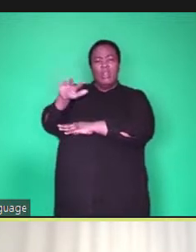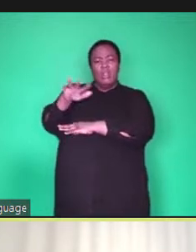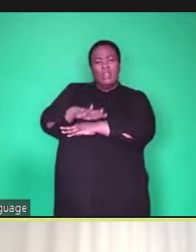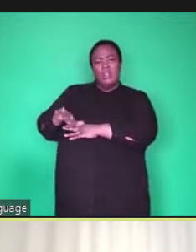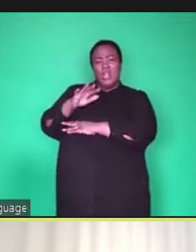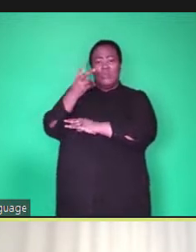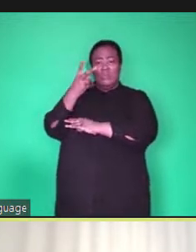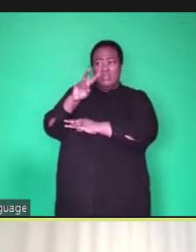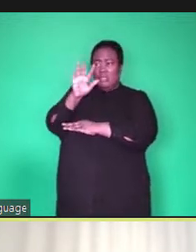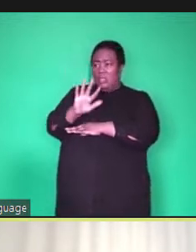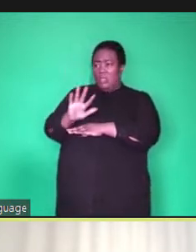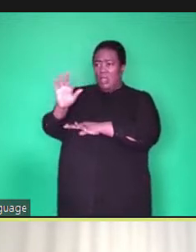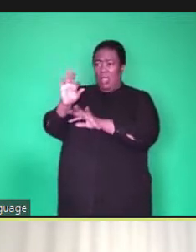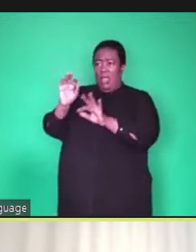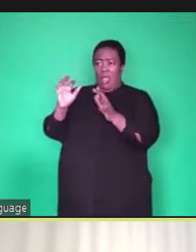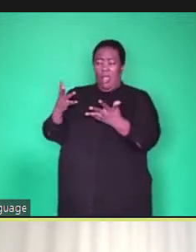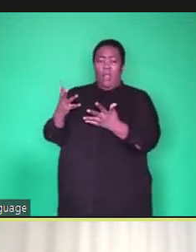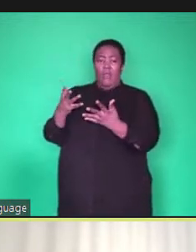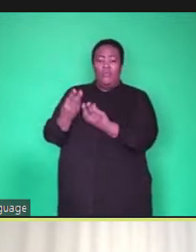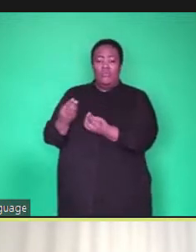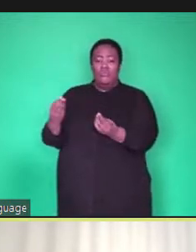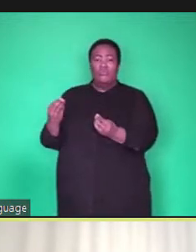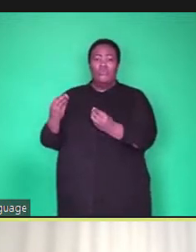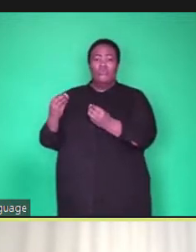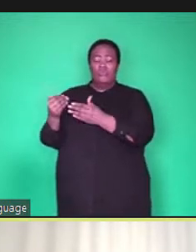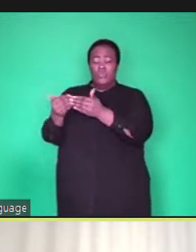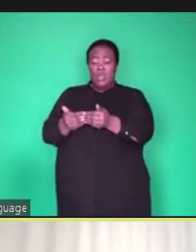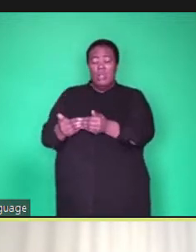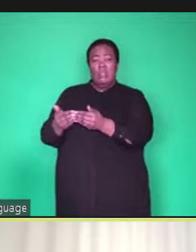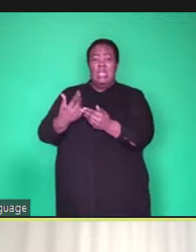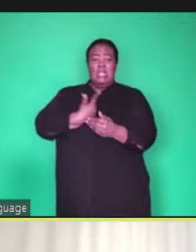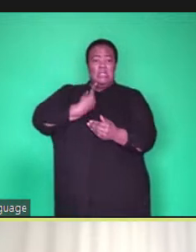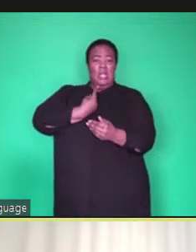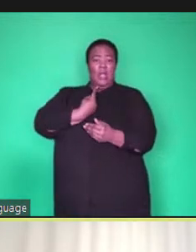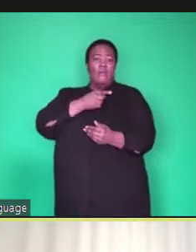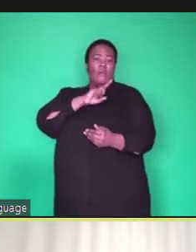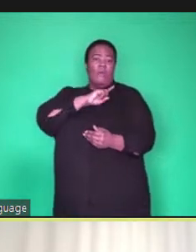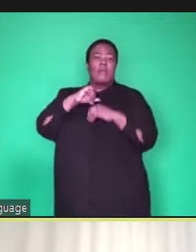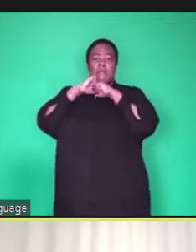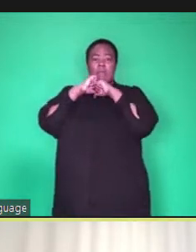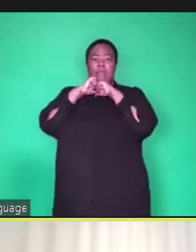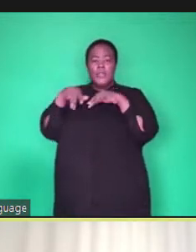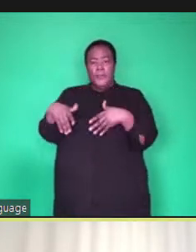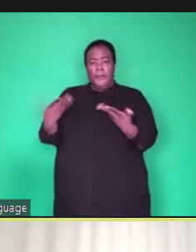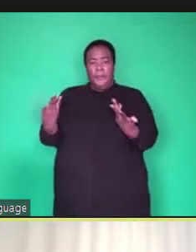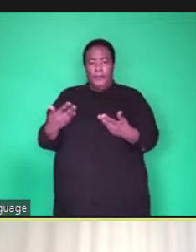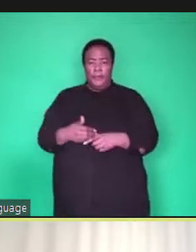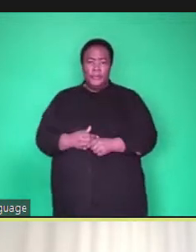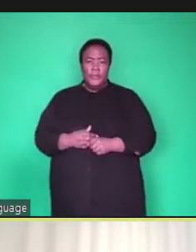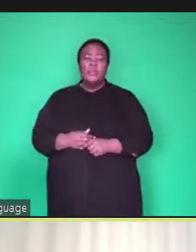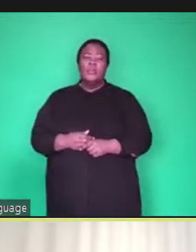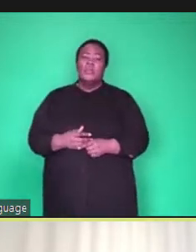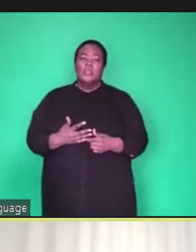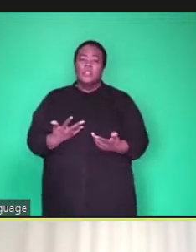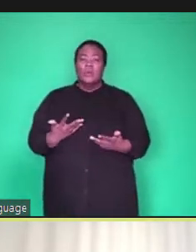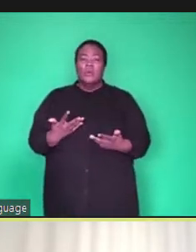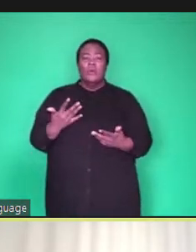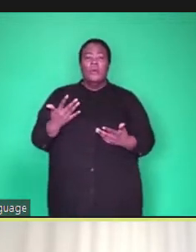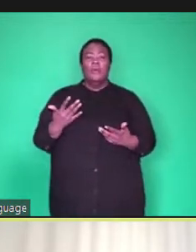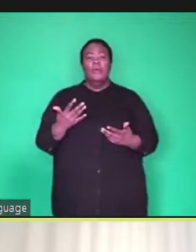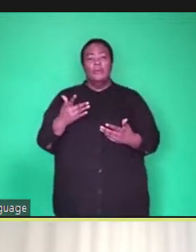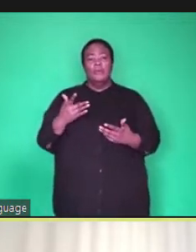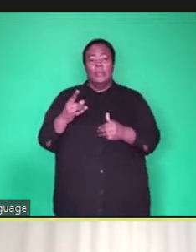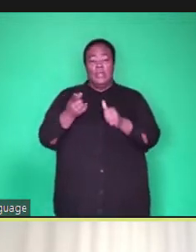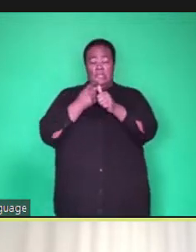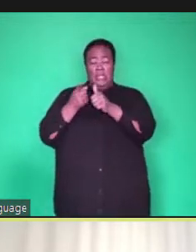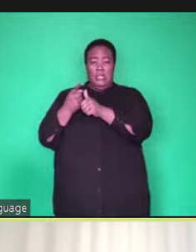disproportionate burden of childcare in the absence of parents. Within South Africa, the migration literature and the census data has